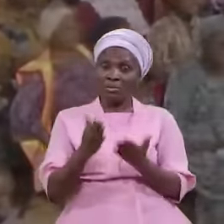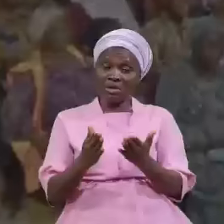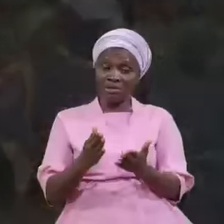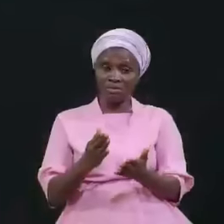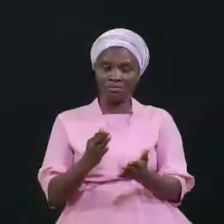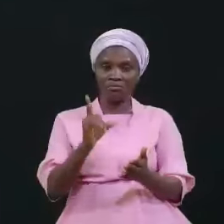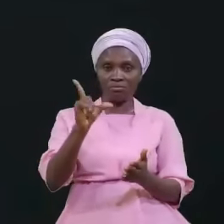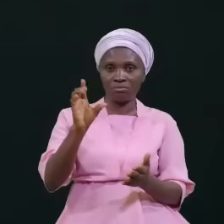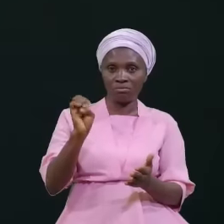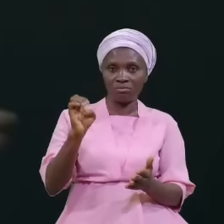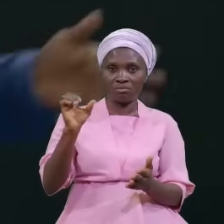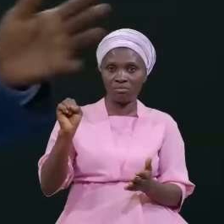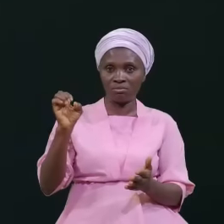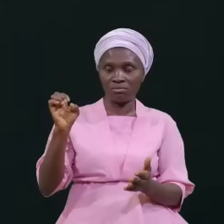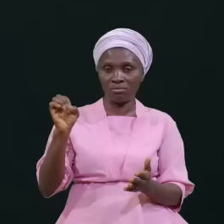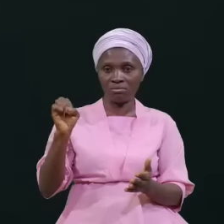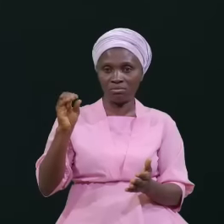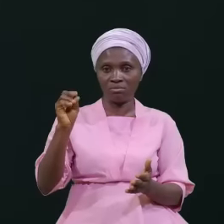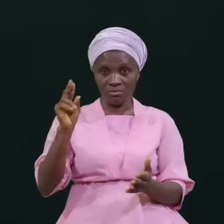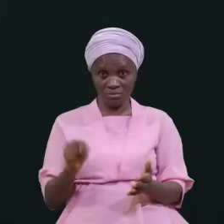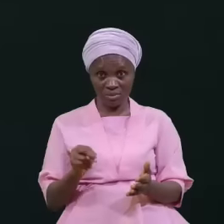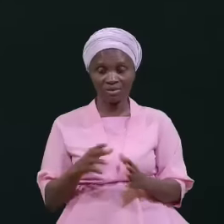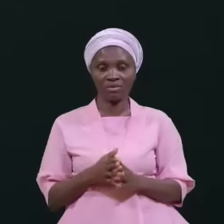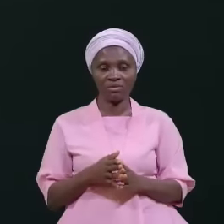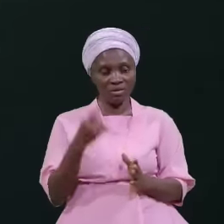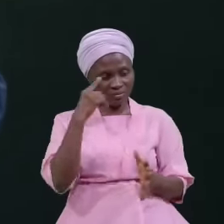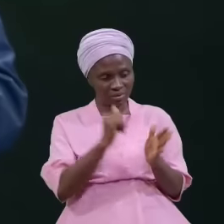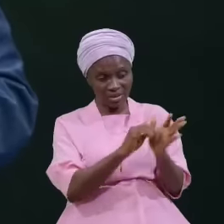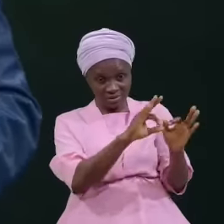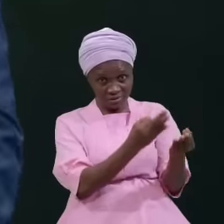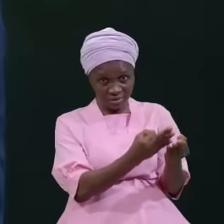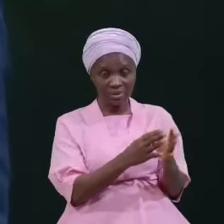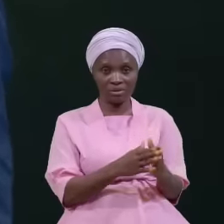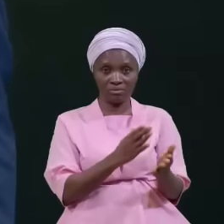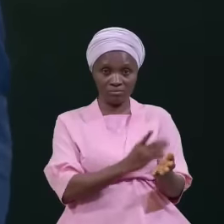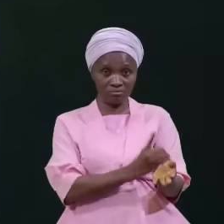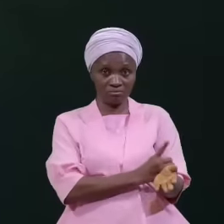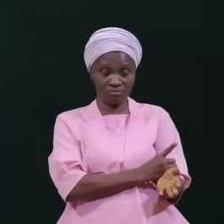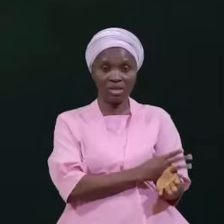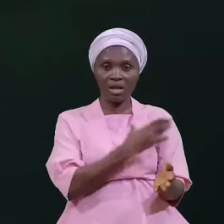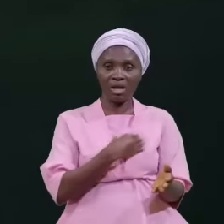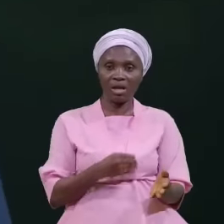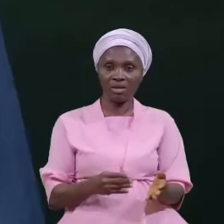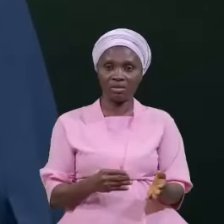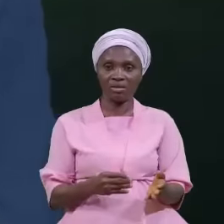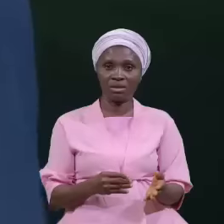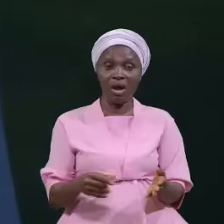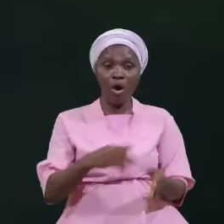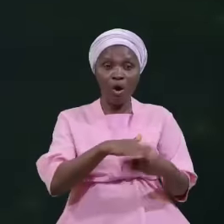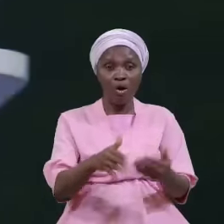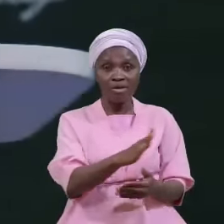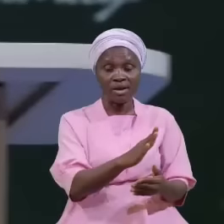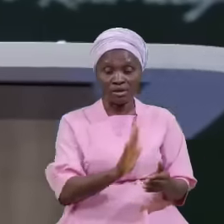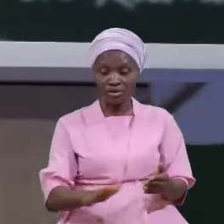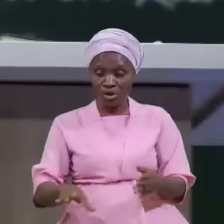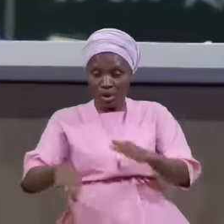lesson for that family. And you put all their children under my care. You